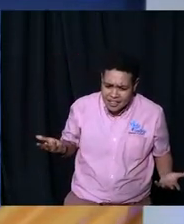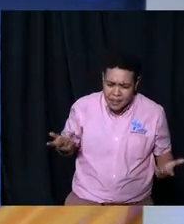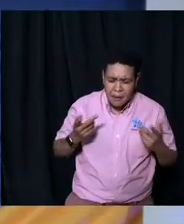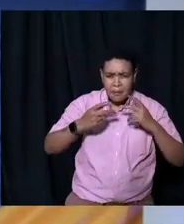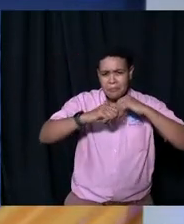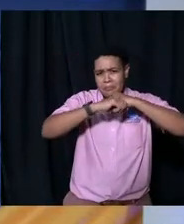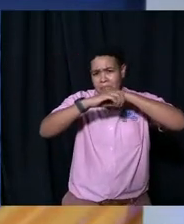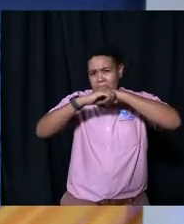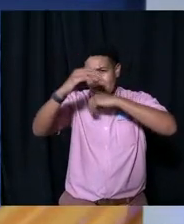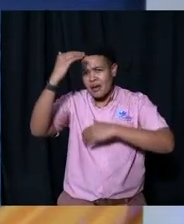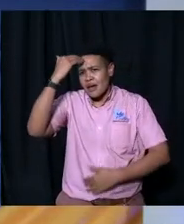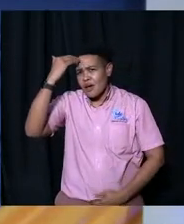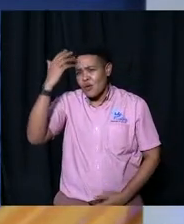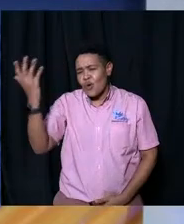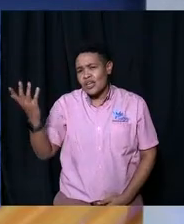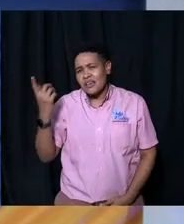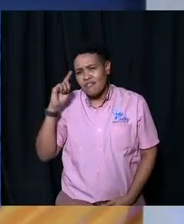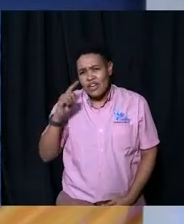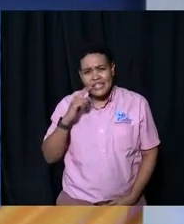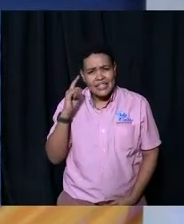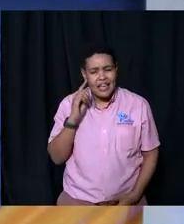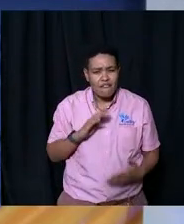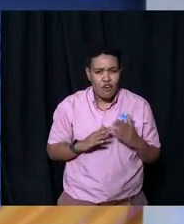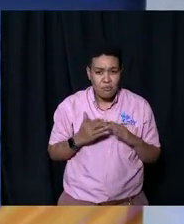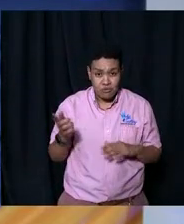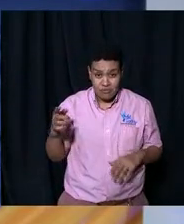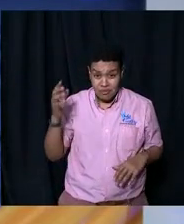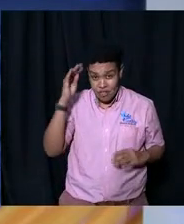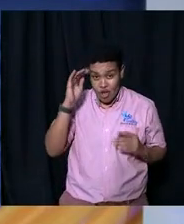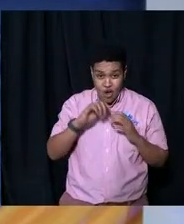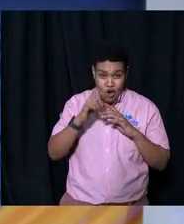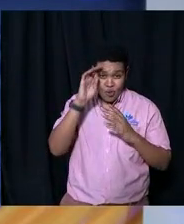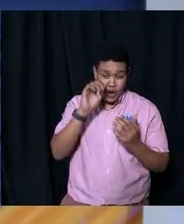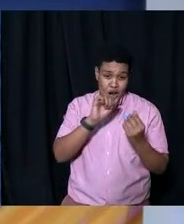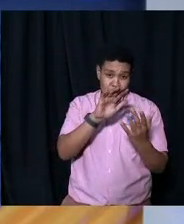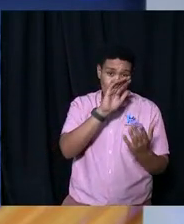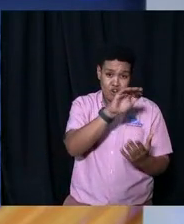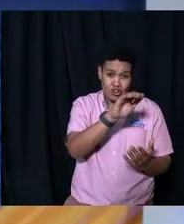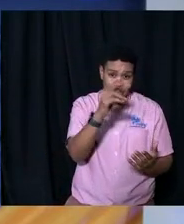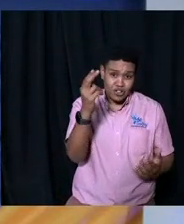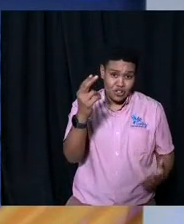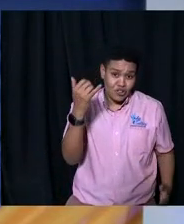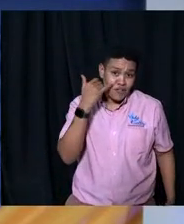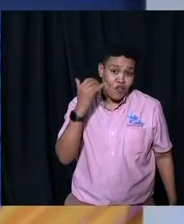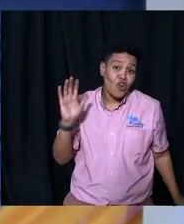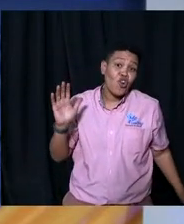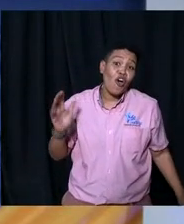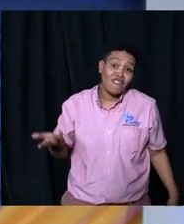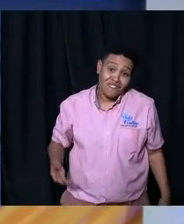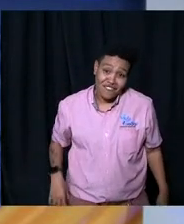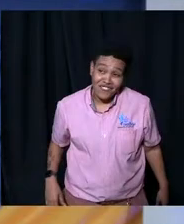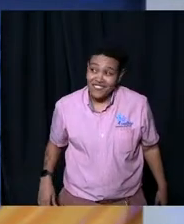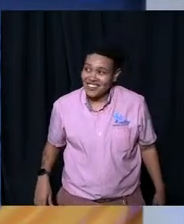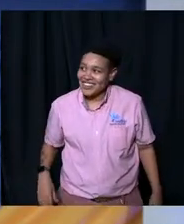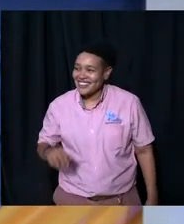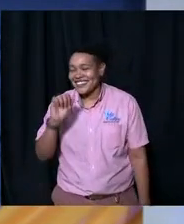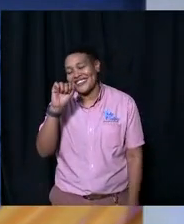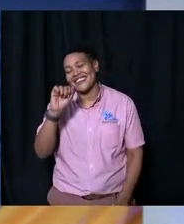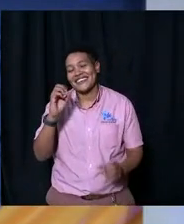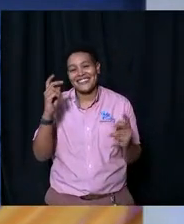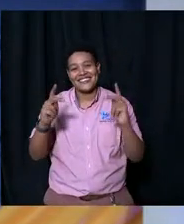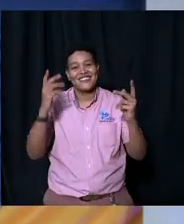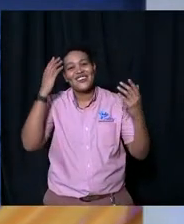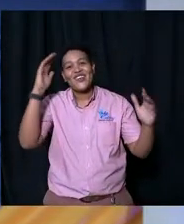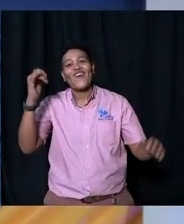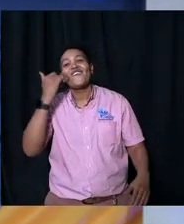public education awareness. For the deaf community, have you thought about how you'd approach that? Them use phone, nothing. Yes, indeed. Many people don't know